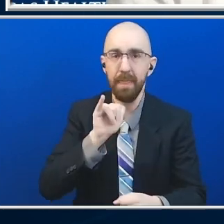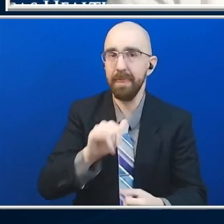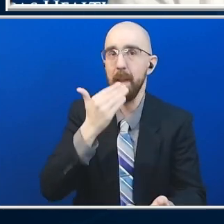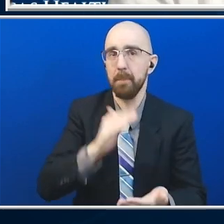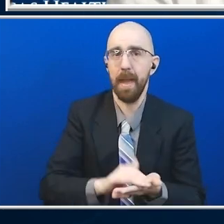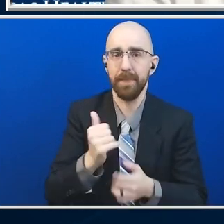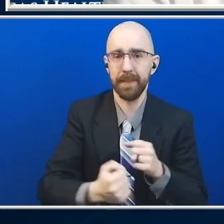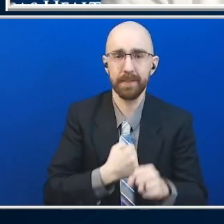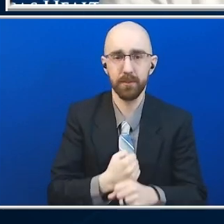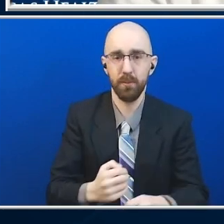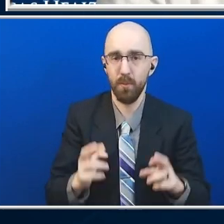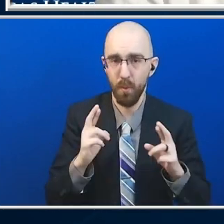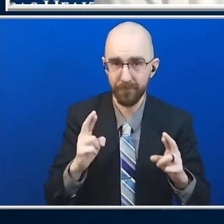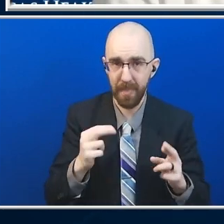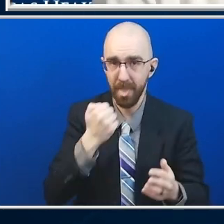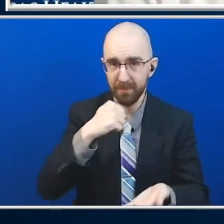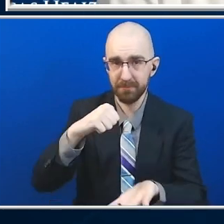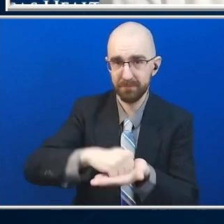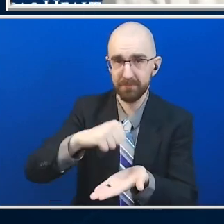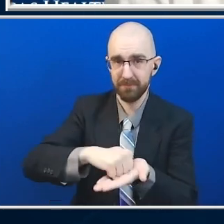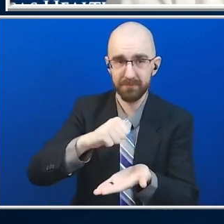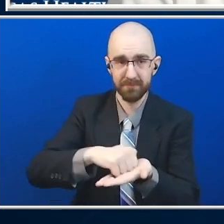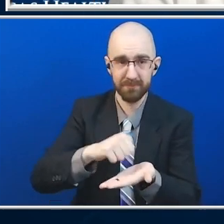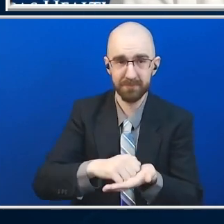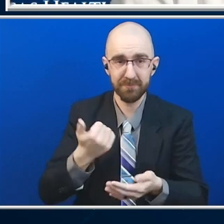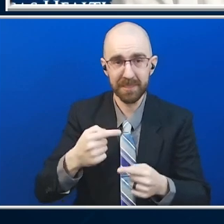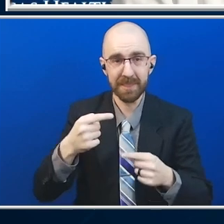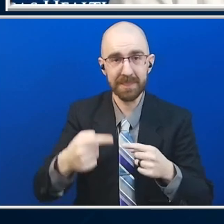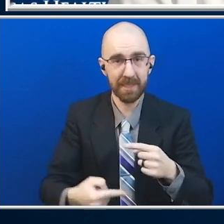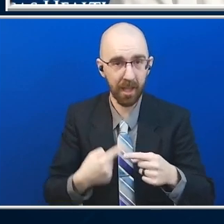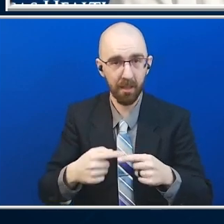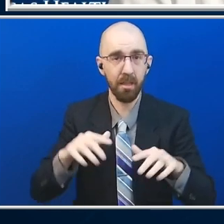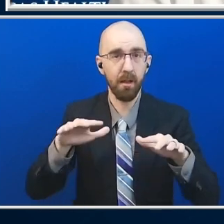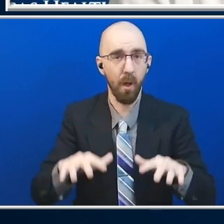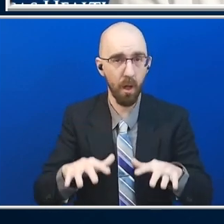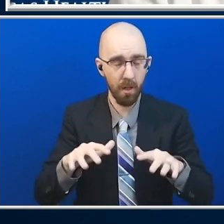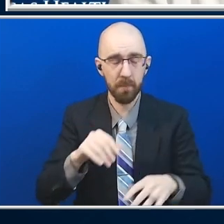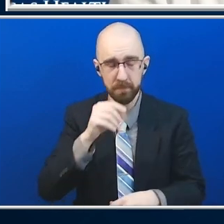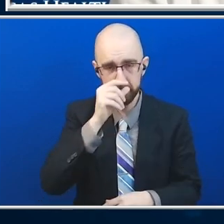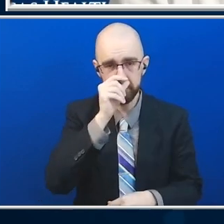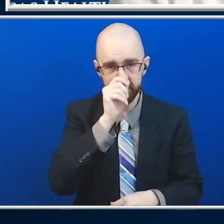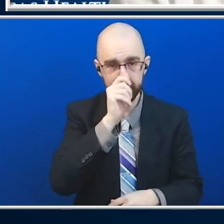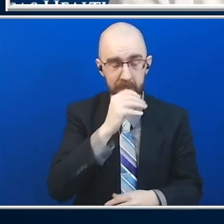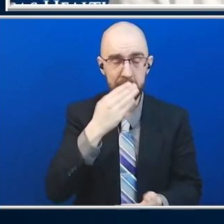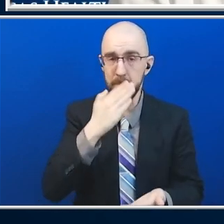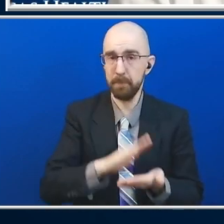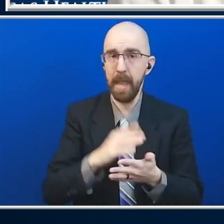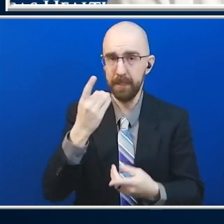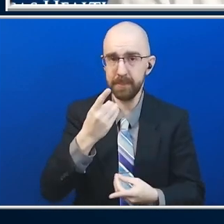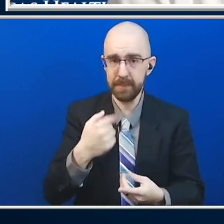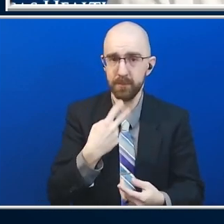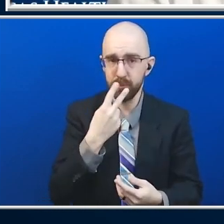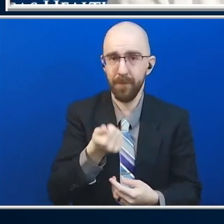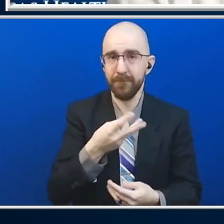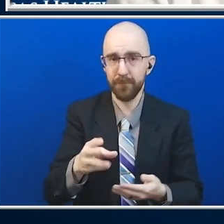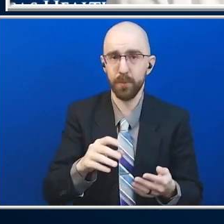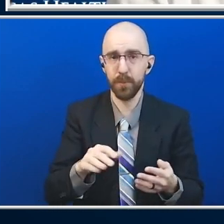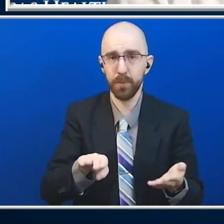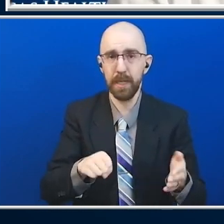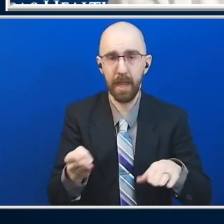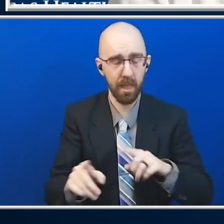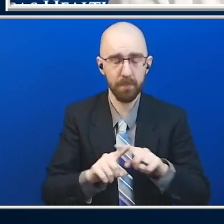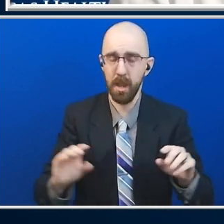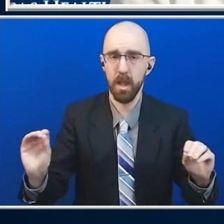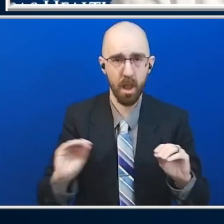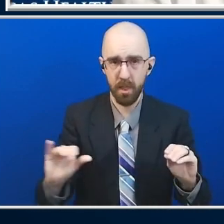means it's kind of running cycle. It'll stay calmer. It still can be a very bad disease for people. We still have COVID deaths, but nothing like what we've had in the